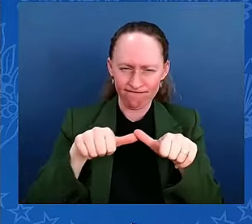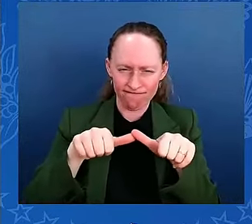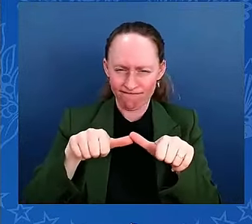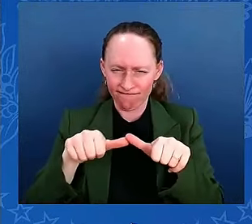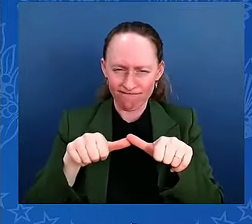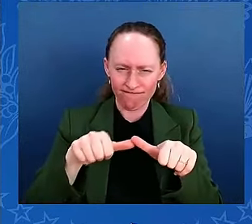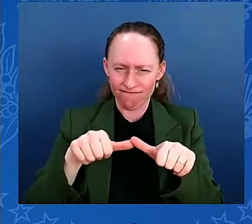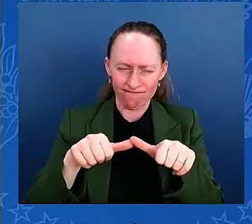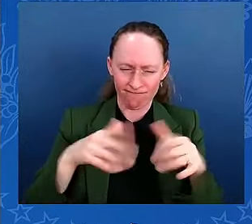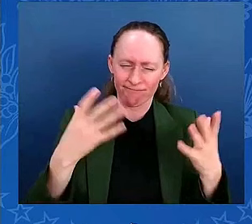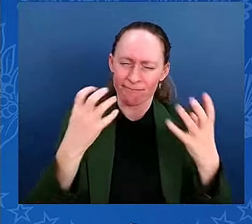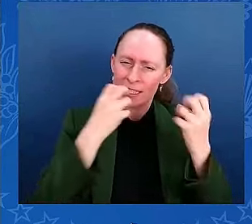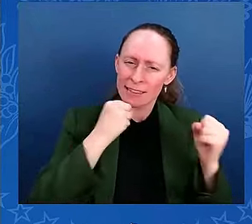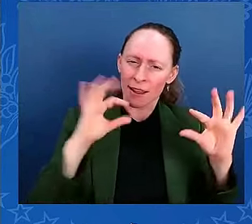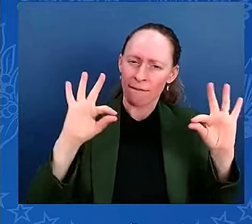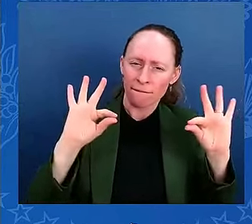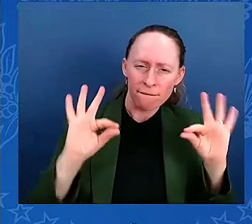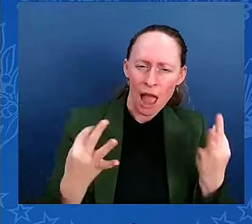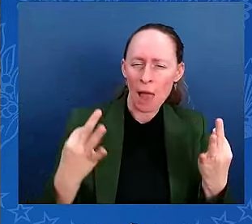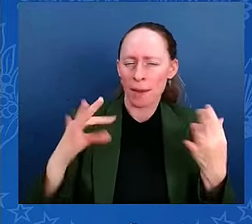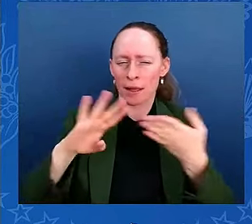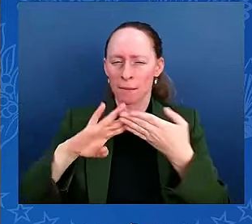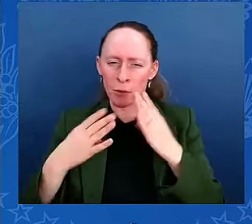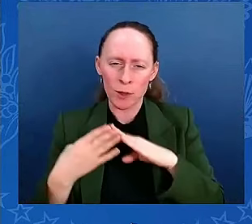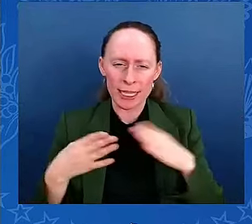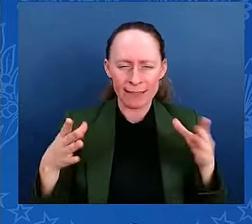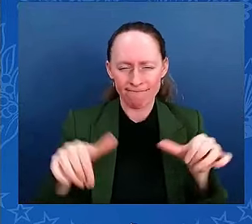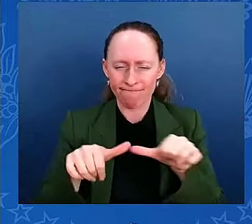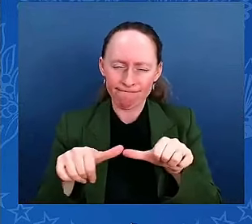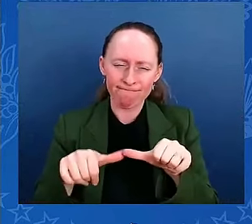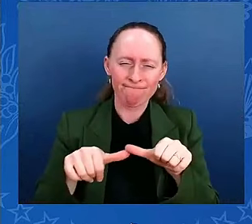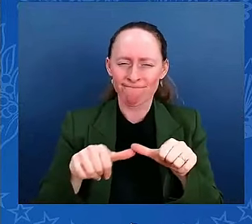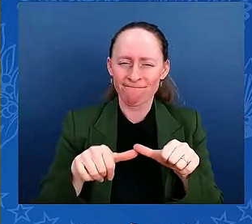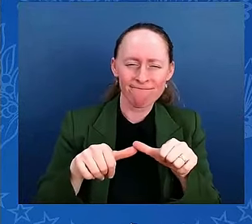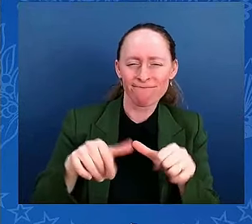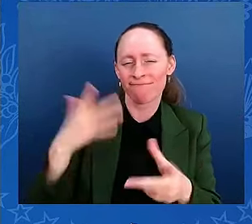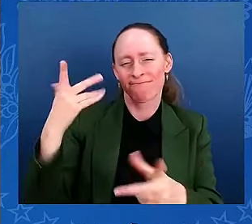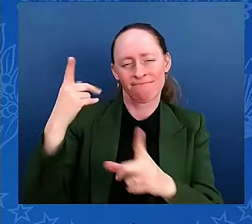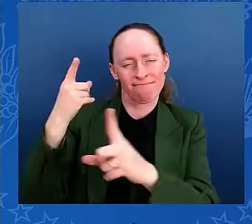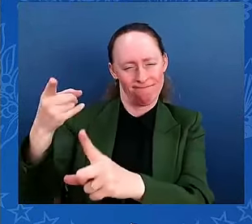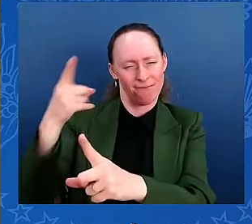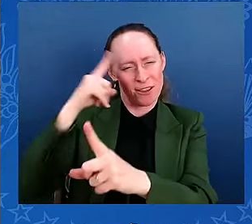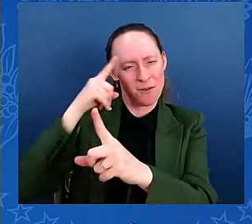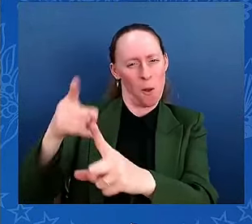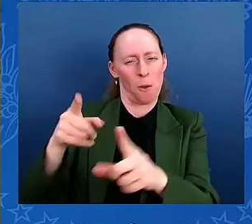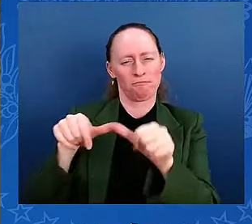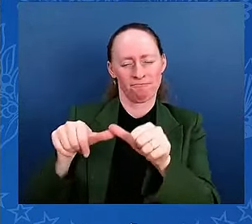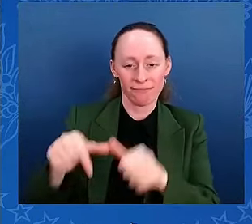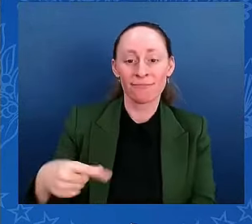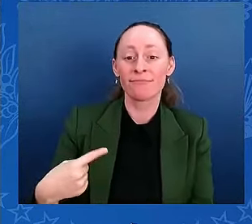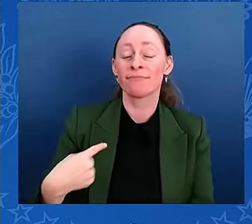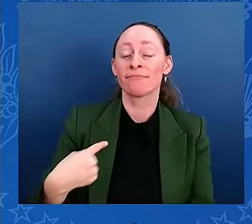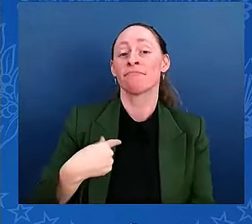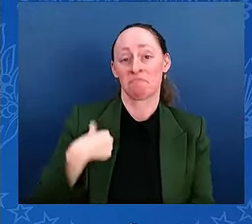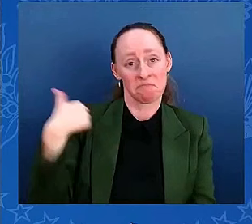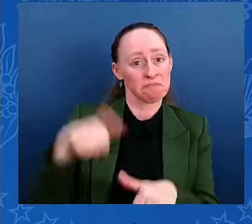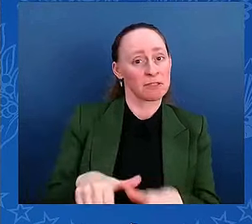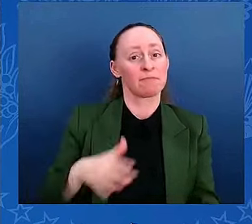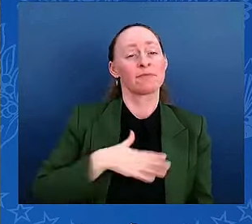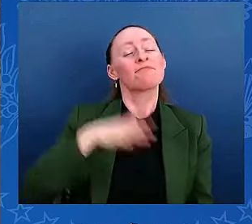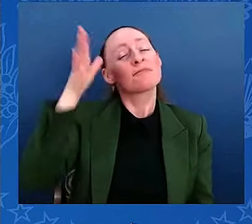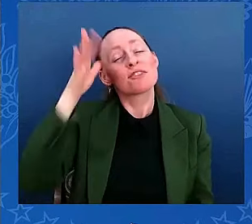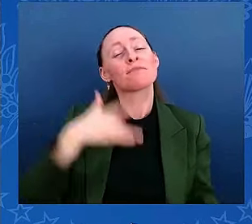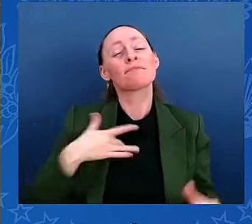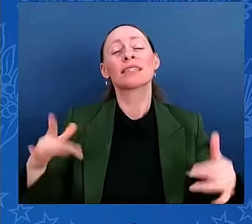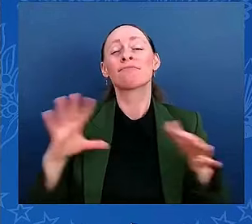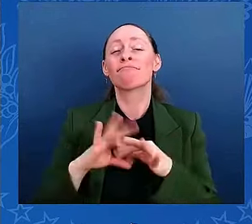unshakable faith in the promise of a better tomorrow. You know, my dad used to have an expression. He said, Joey, family is the